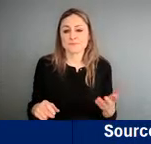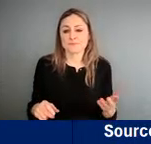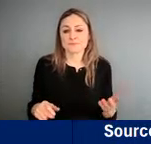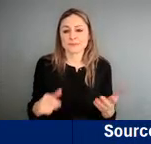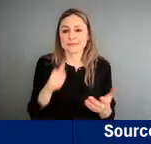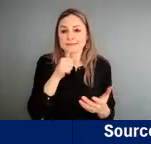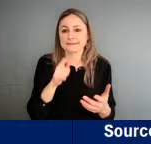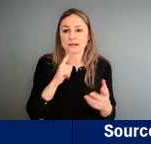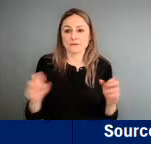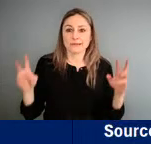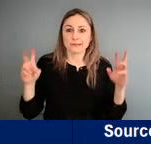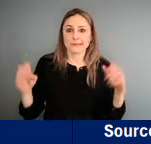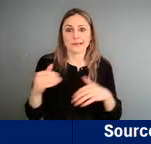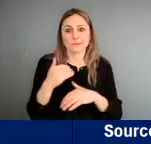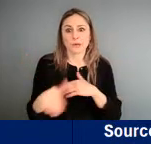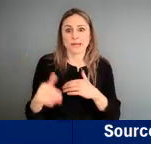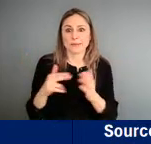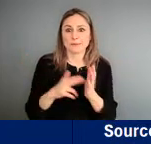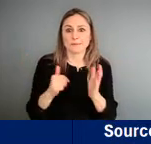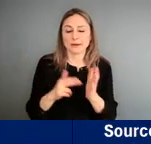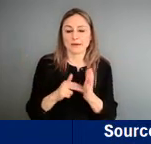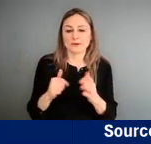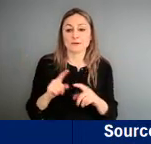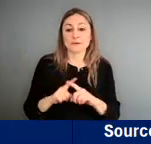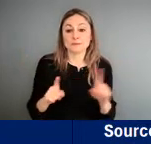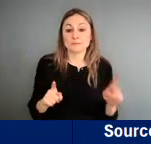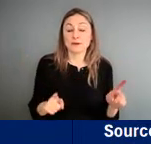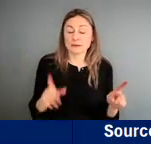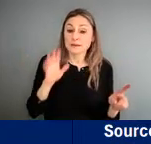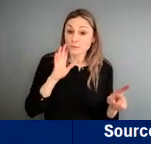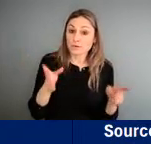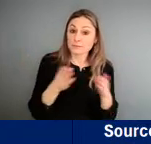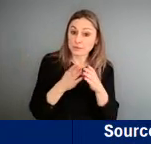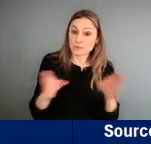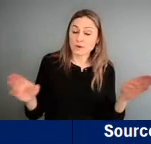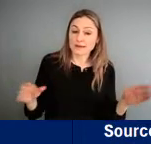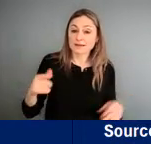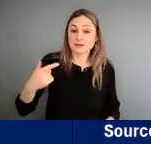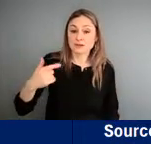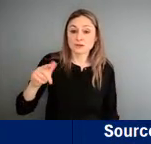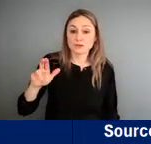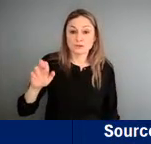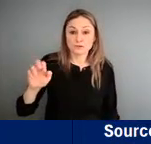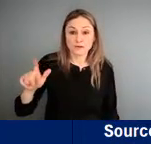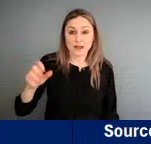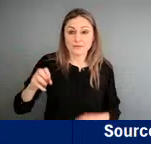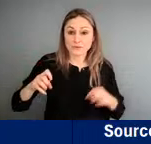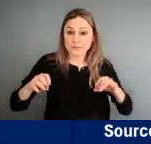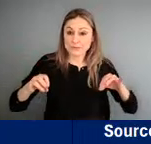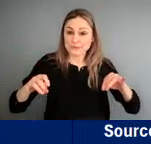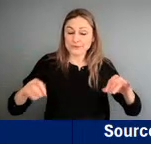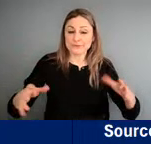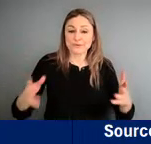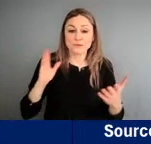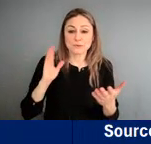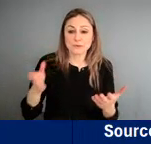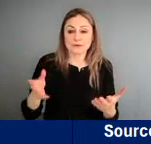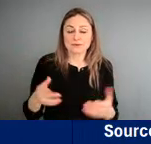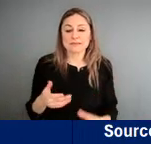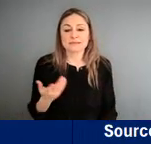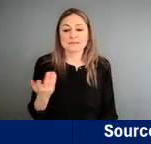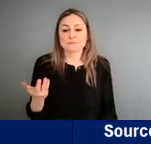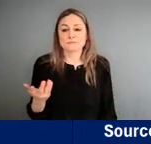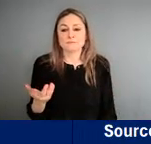butter. I know. Right. But it's going to be very wide. Gravel is going to kick up on it, everything else. So I guess